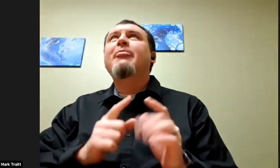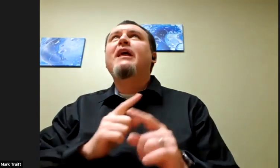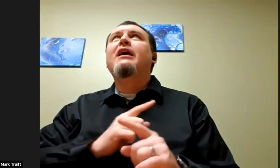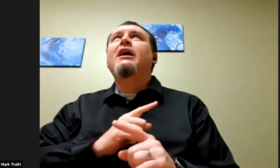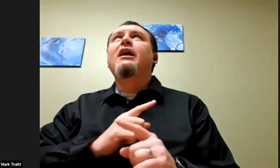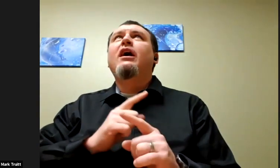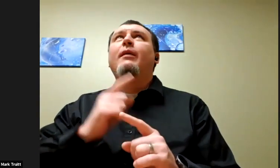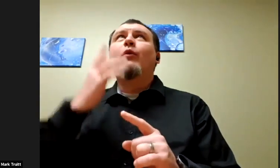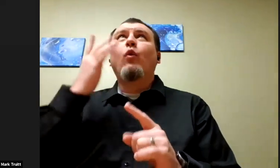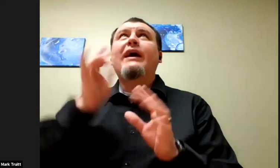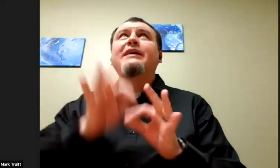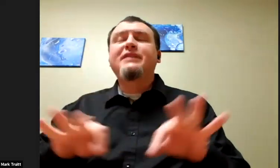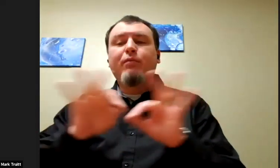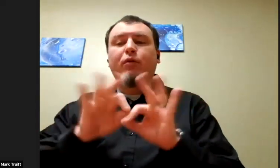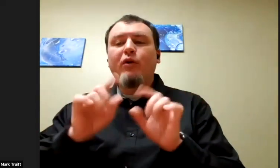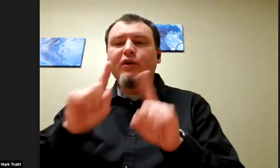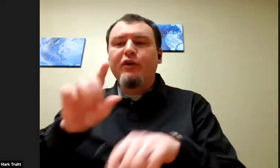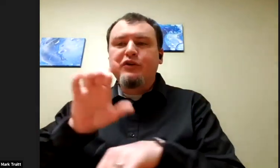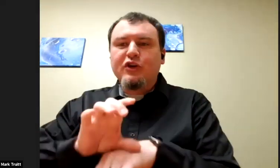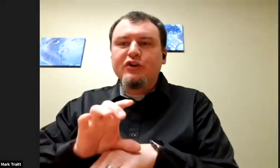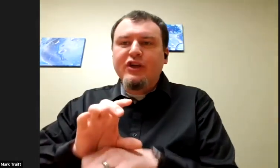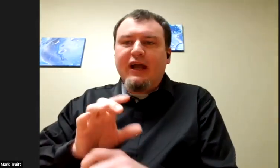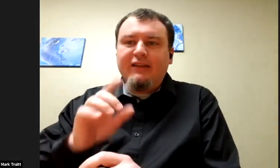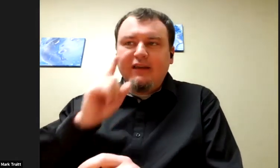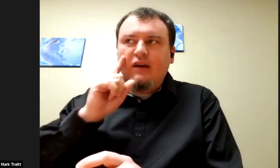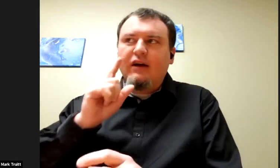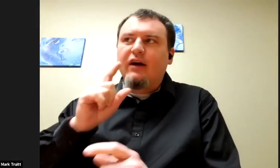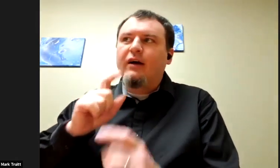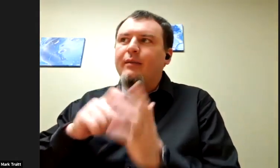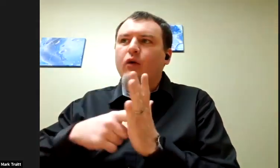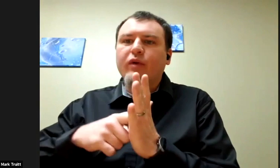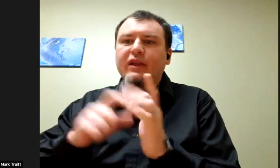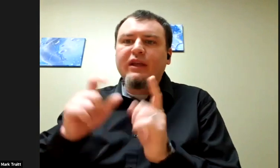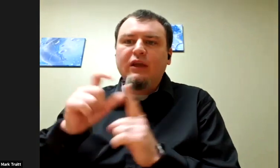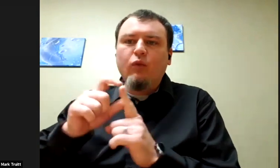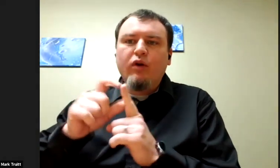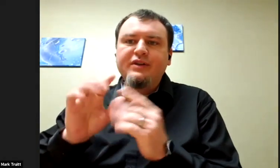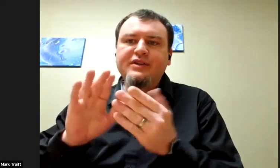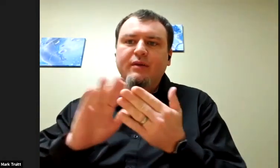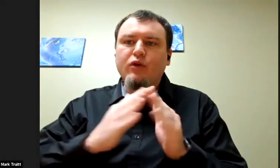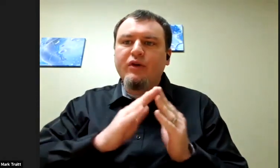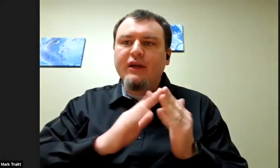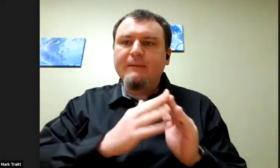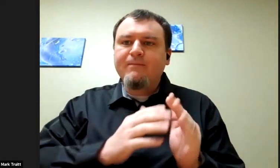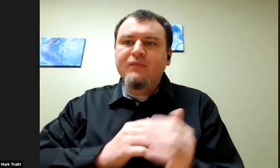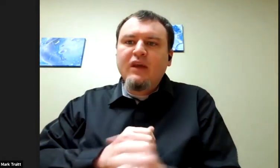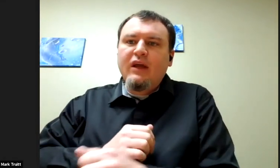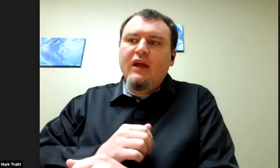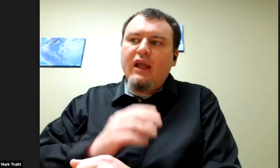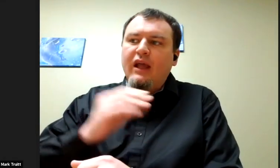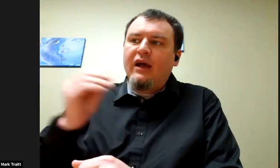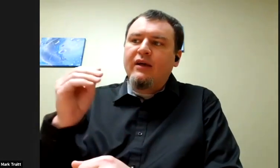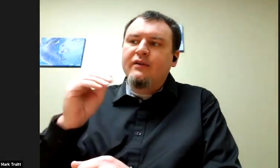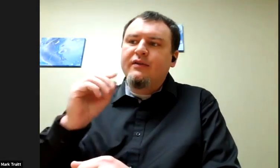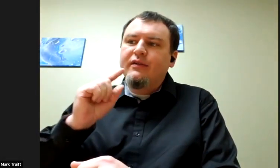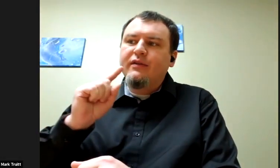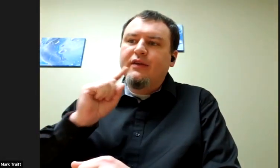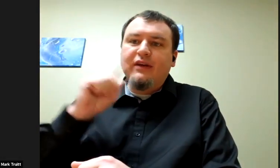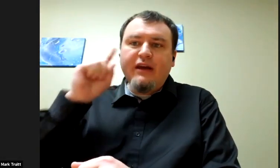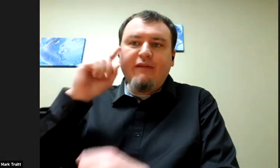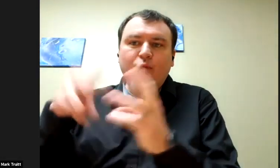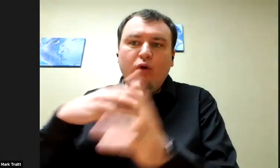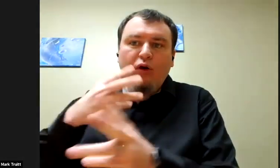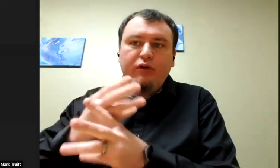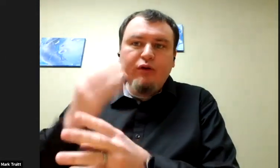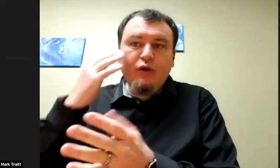later. Why is it important to go to church? I think a really key word is community. And